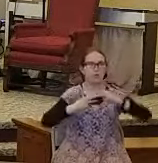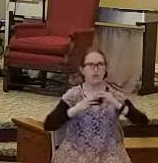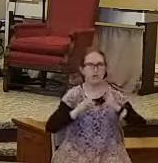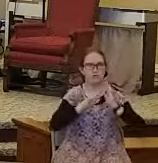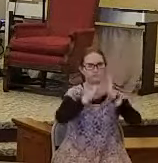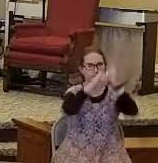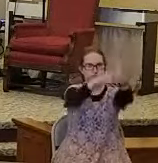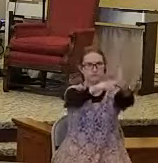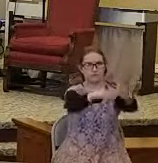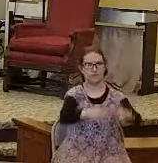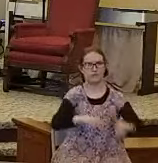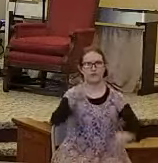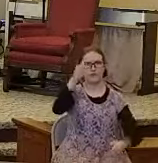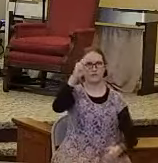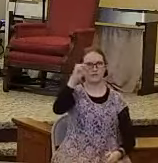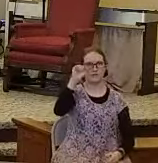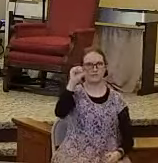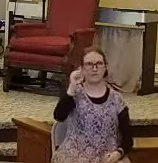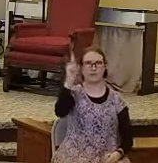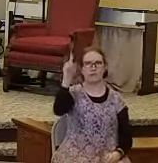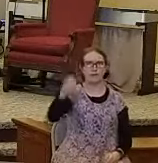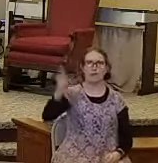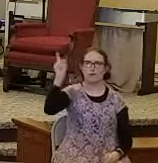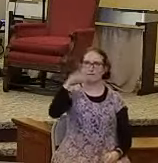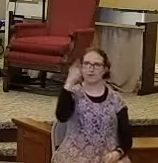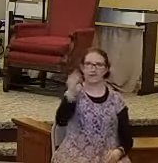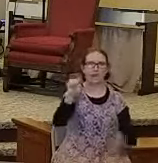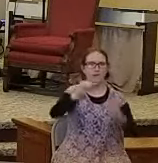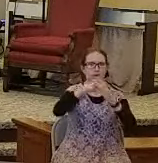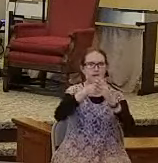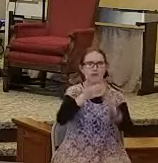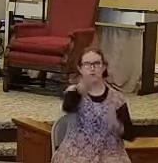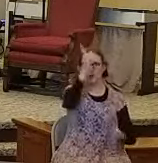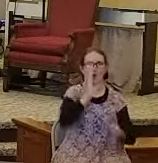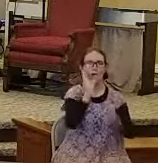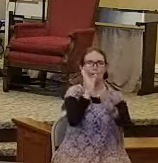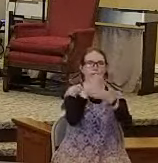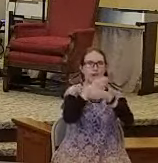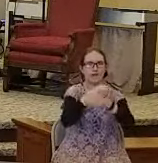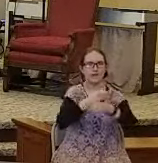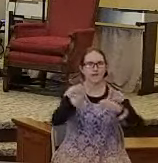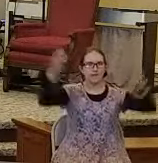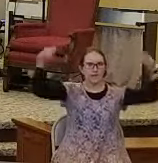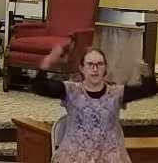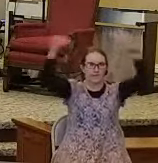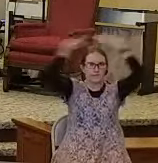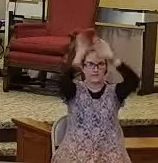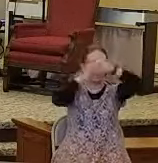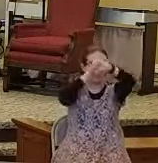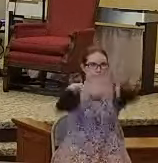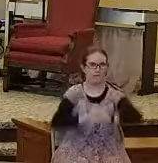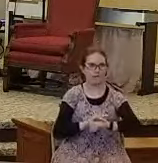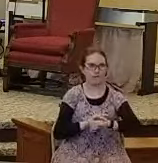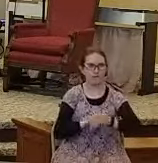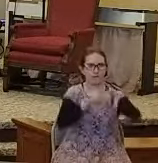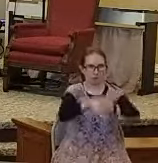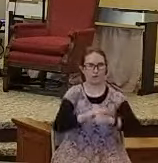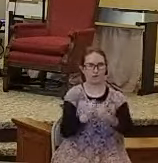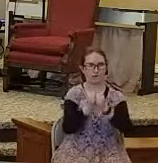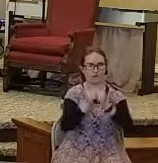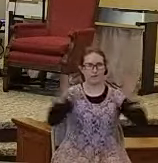existence. Amen. Genesis 1 and 1 says, In the beginning, God created the heaven and the earth, and